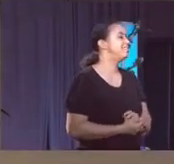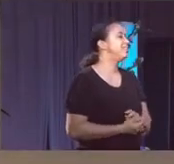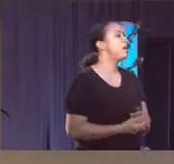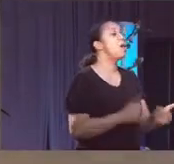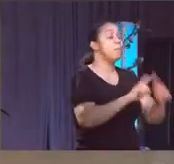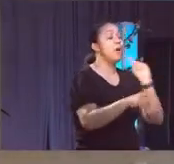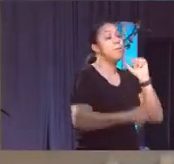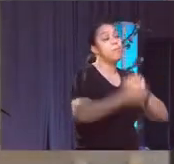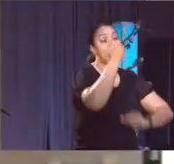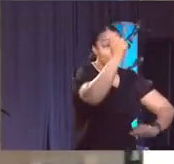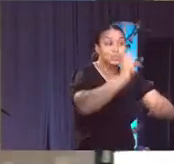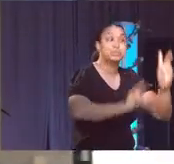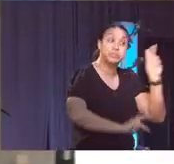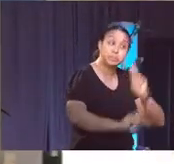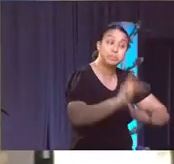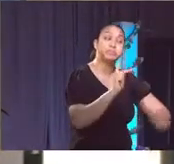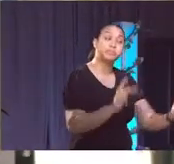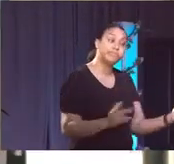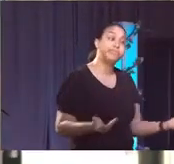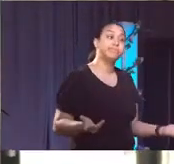But most people,